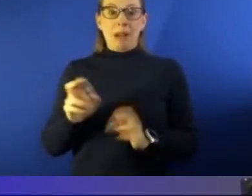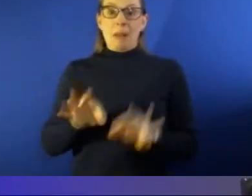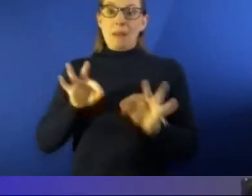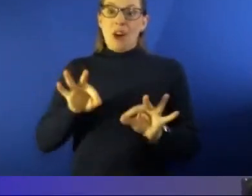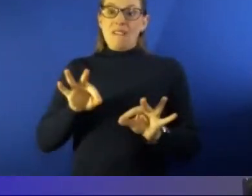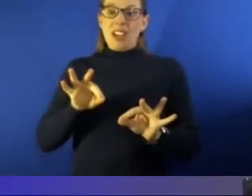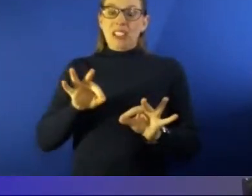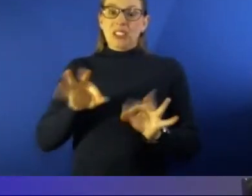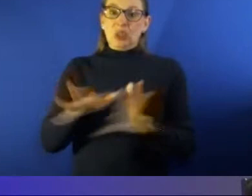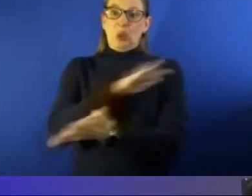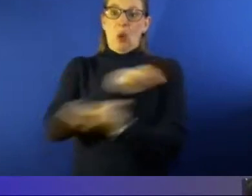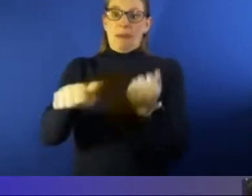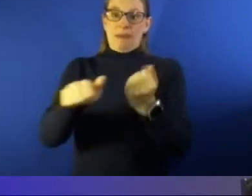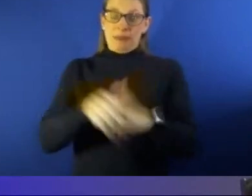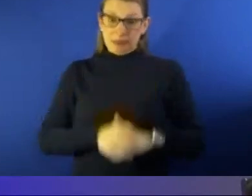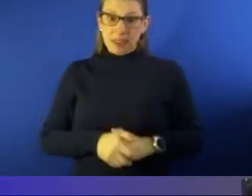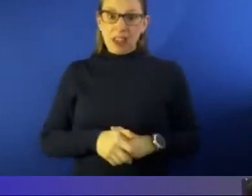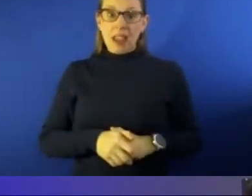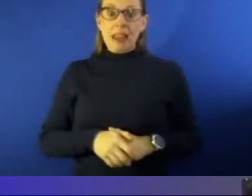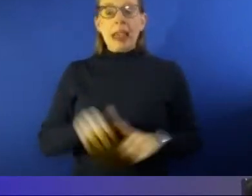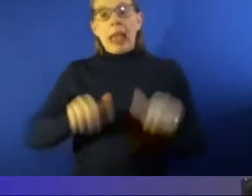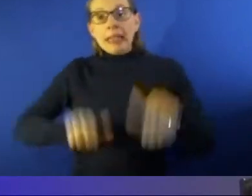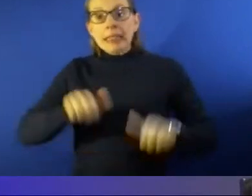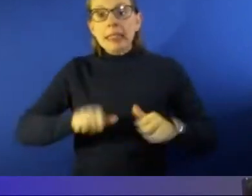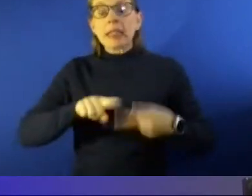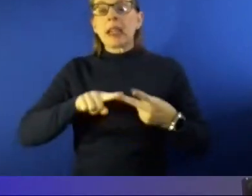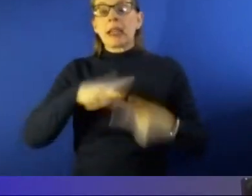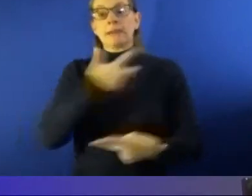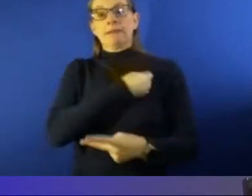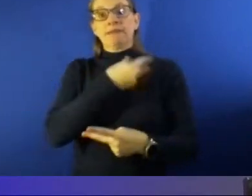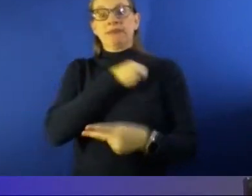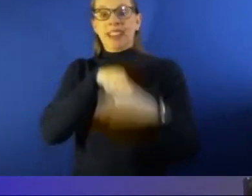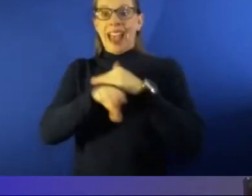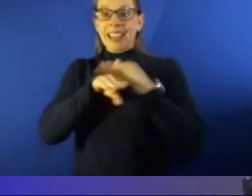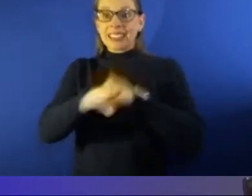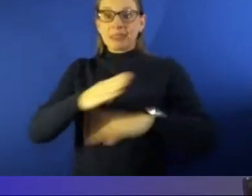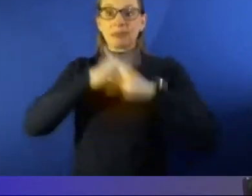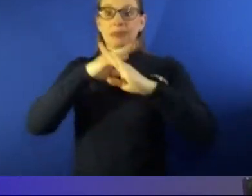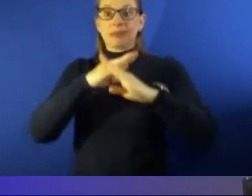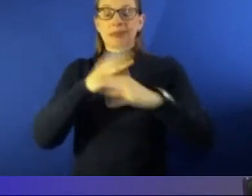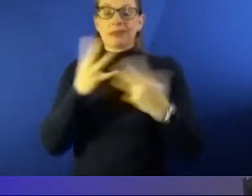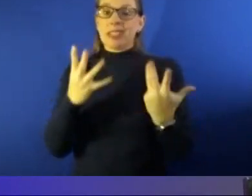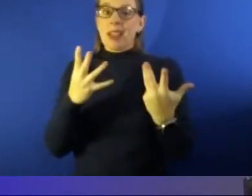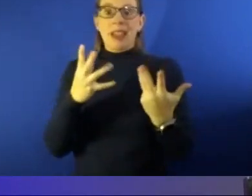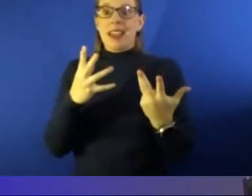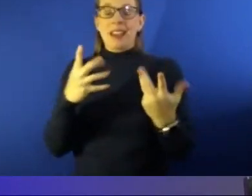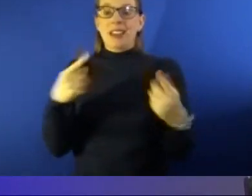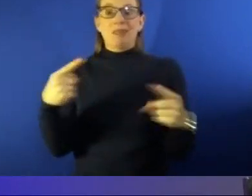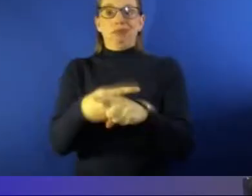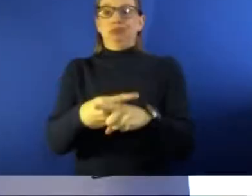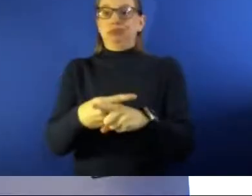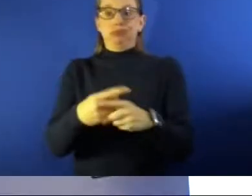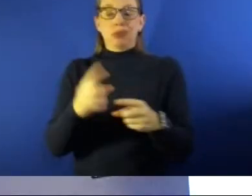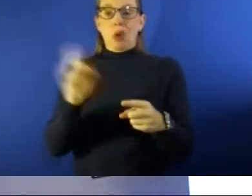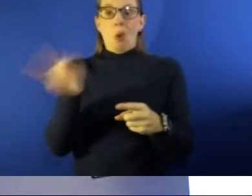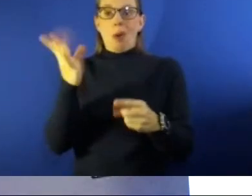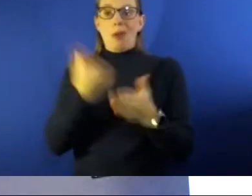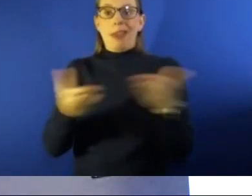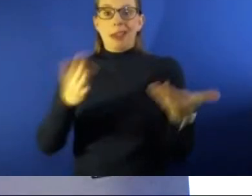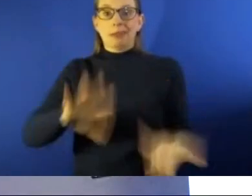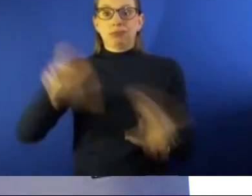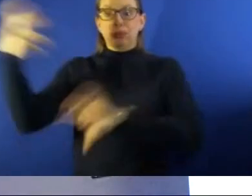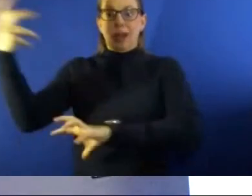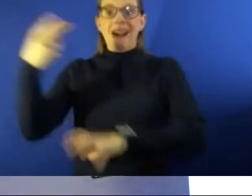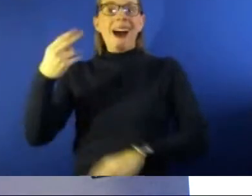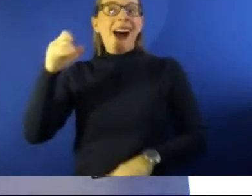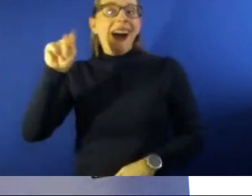vaccine hesitancy and vaccine access barriers, and it's really just a recipe for horrible things. Yeah, hot mess. That's something we can all understand.